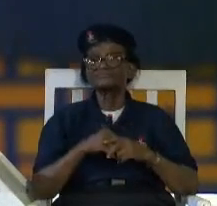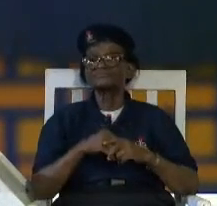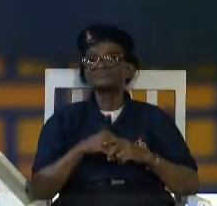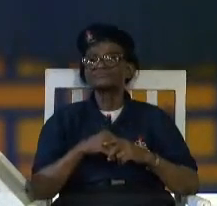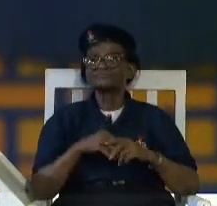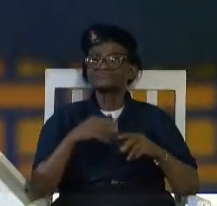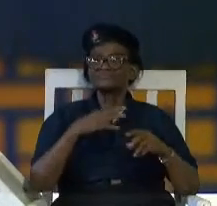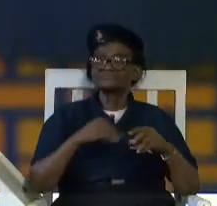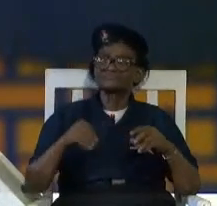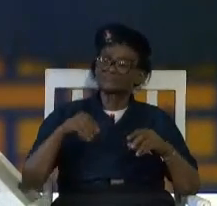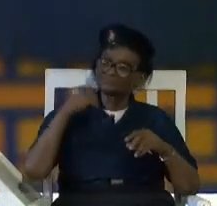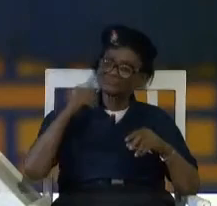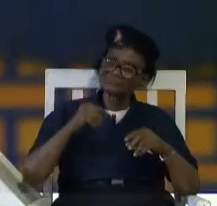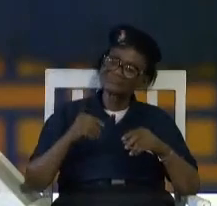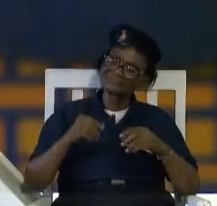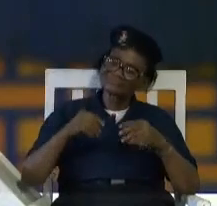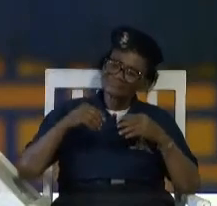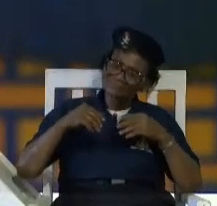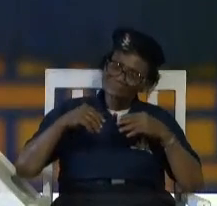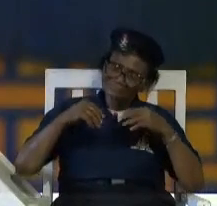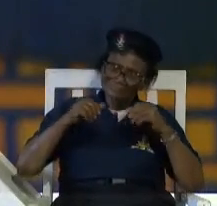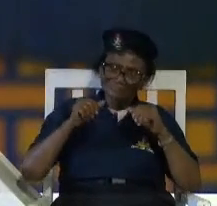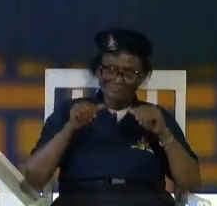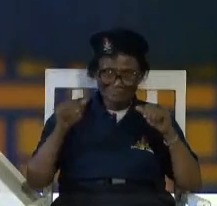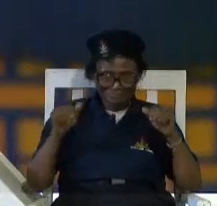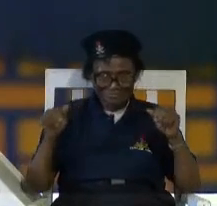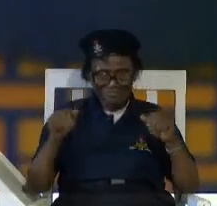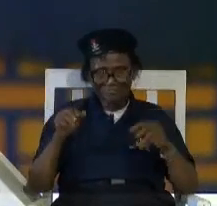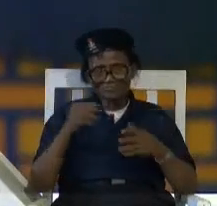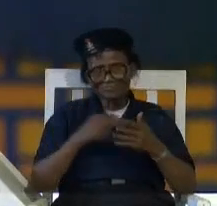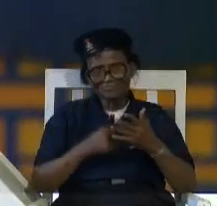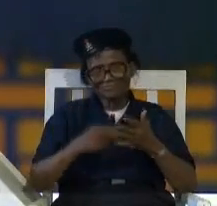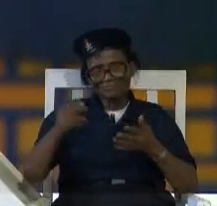I said, Holy Spirit.